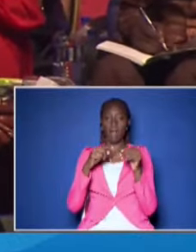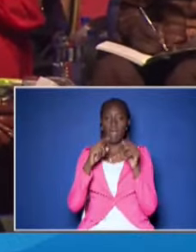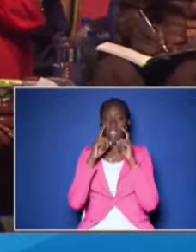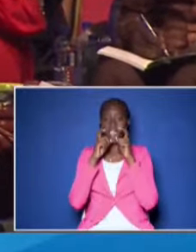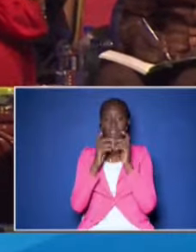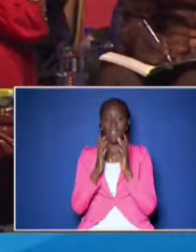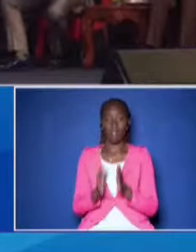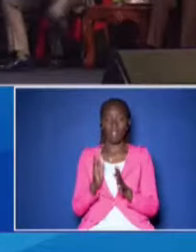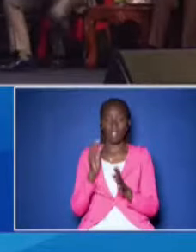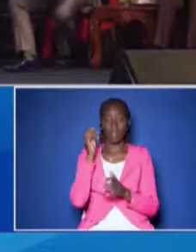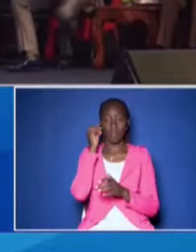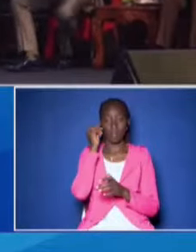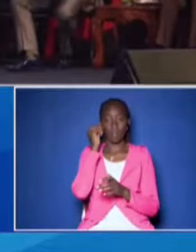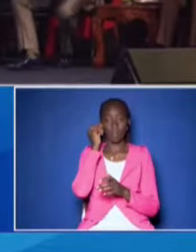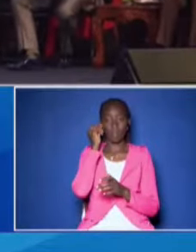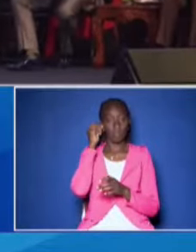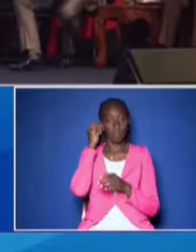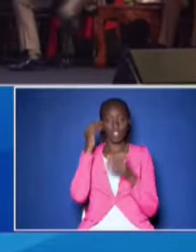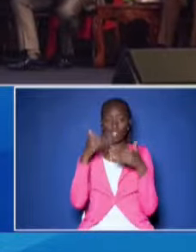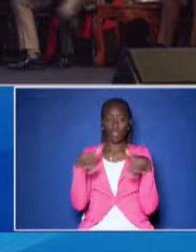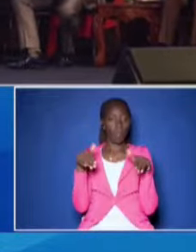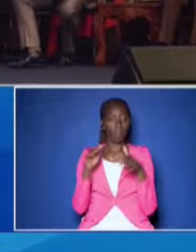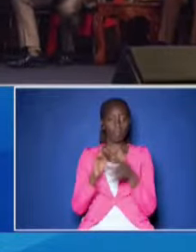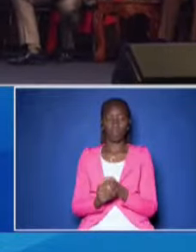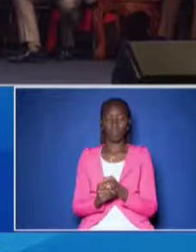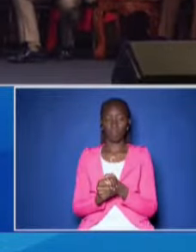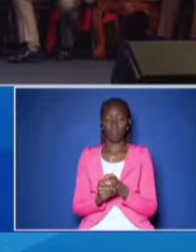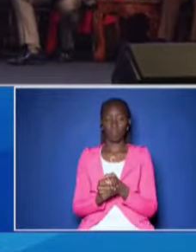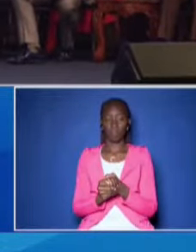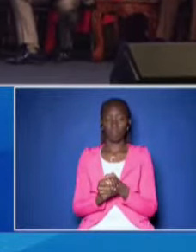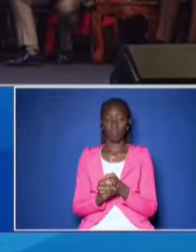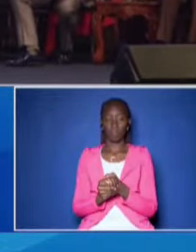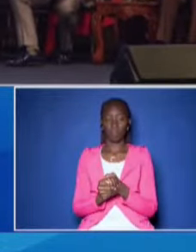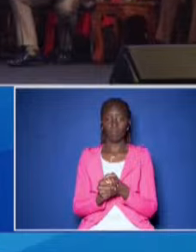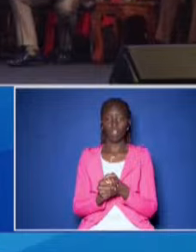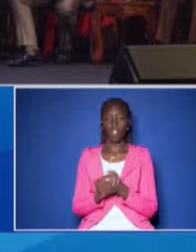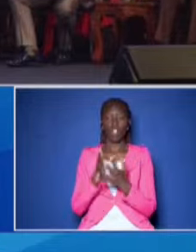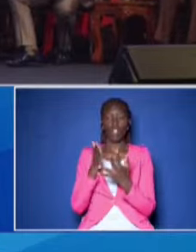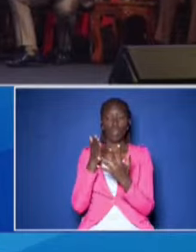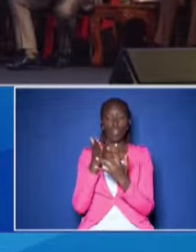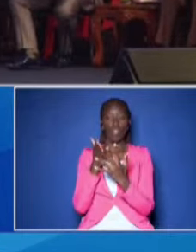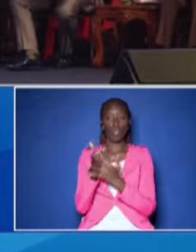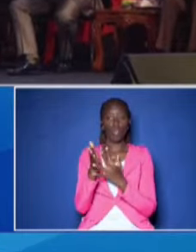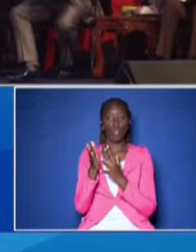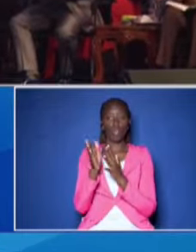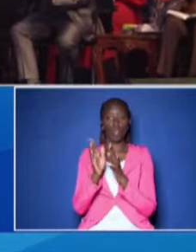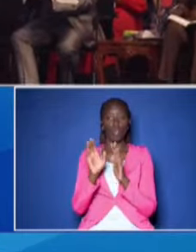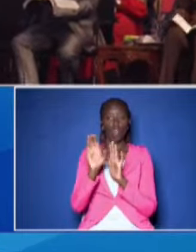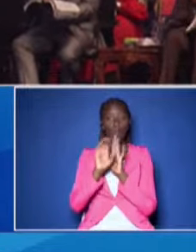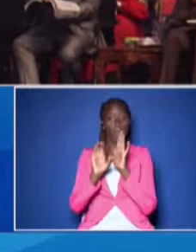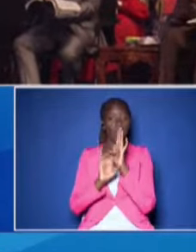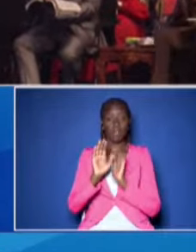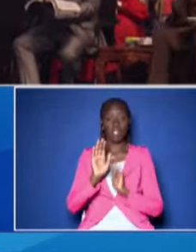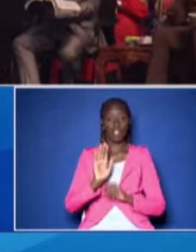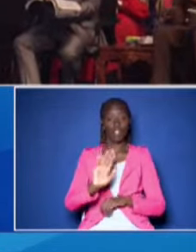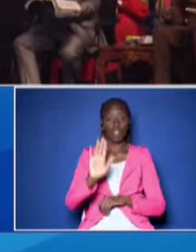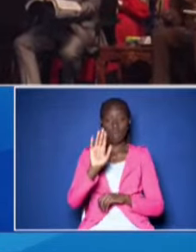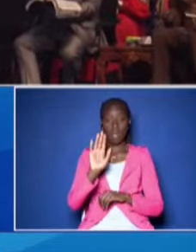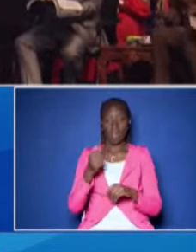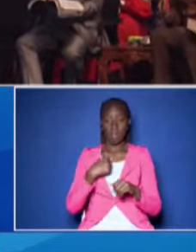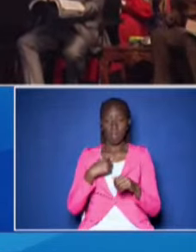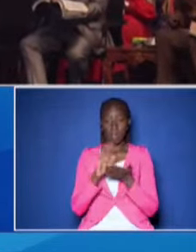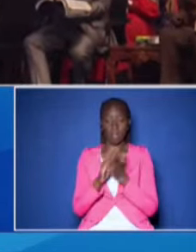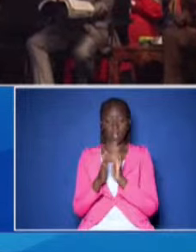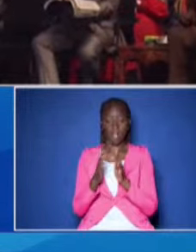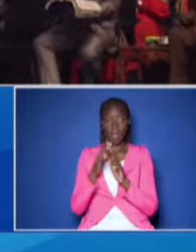stop stop watch out through your Commandments I've become